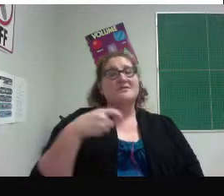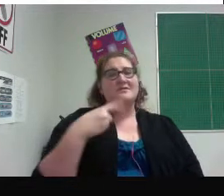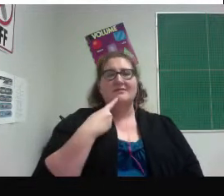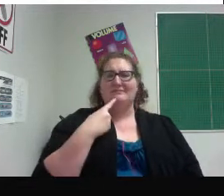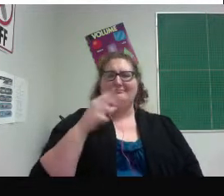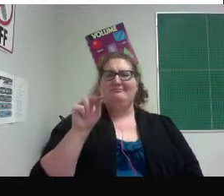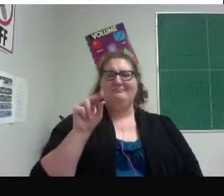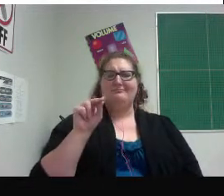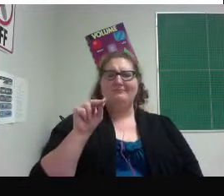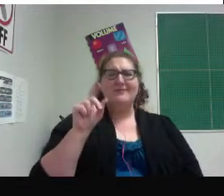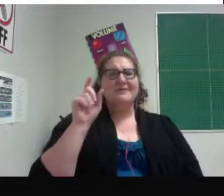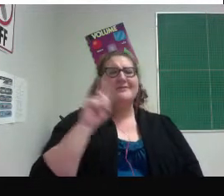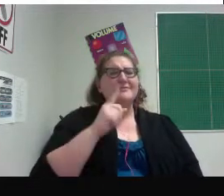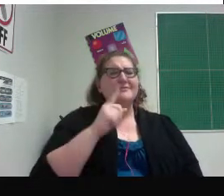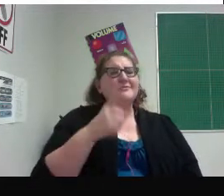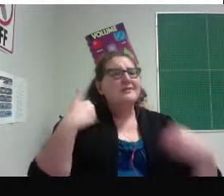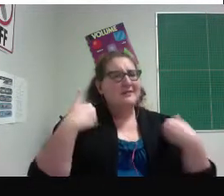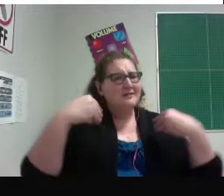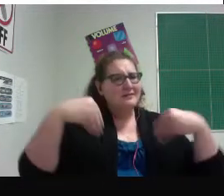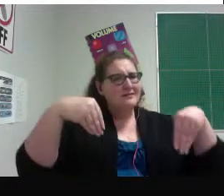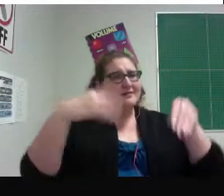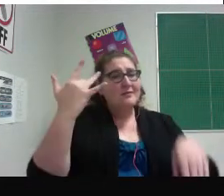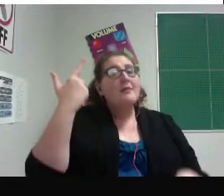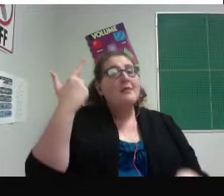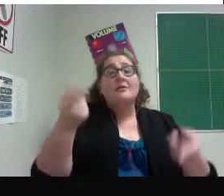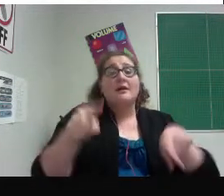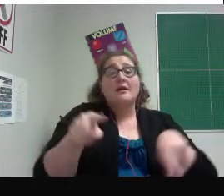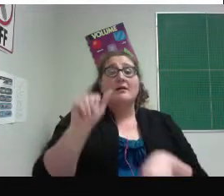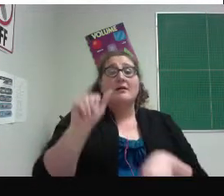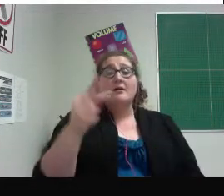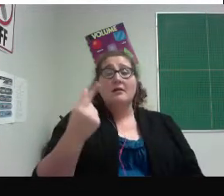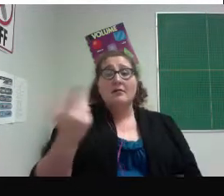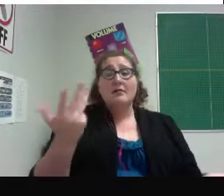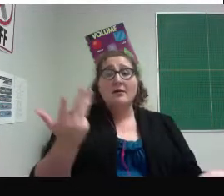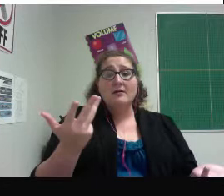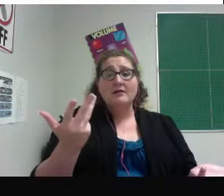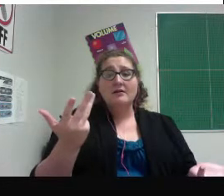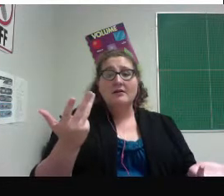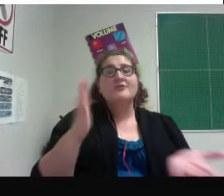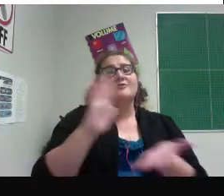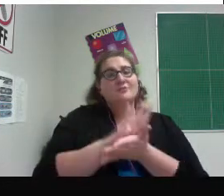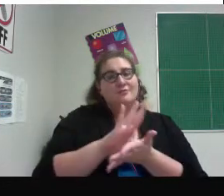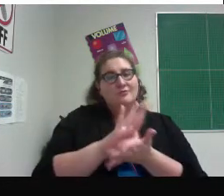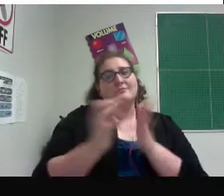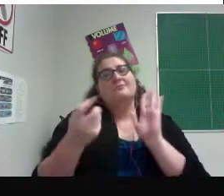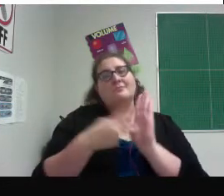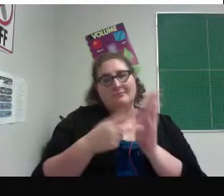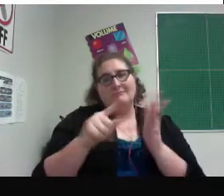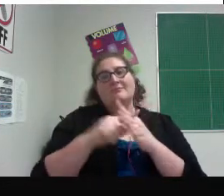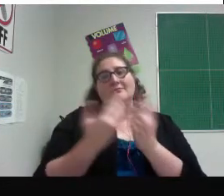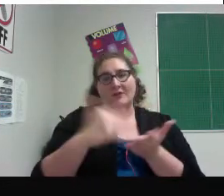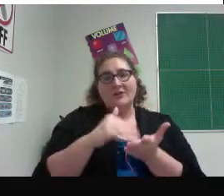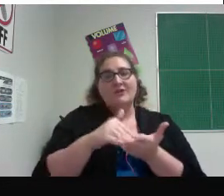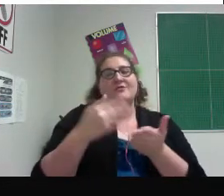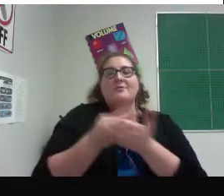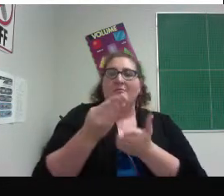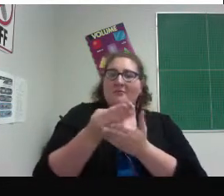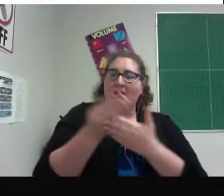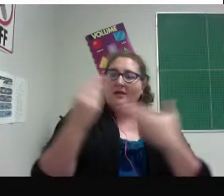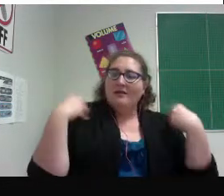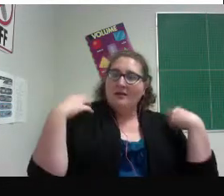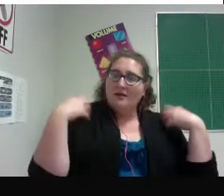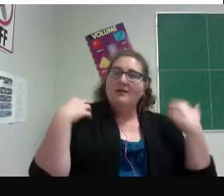Well, your answer should have been a mental no, because what happens in August? We all go back to school, and we're